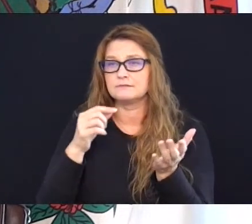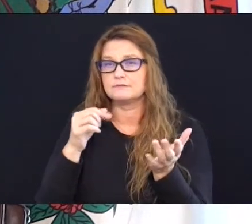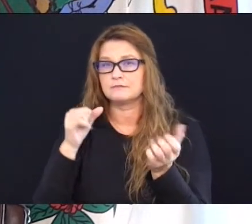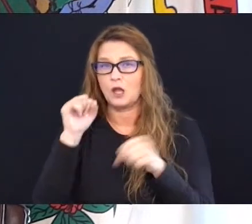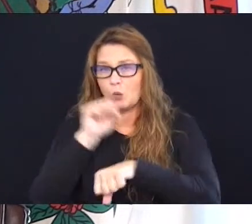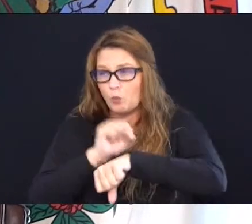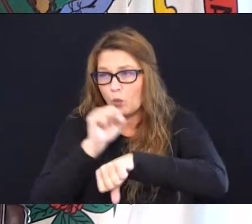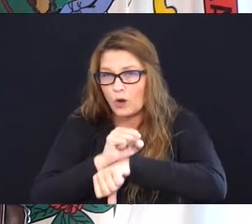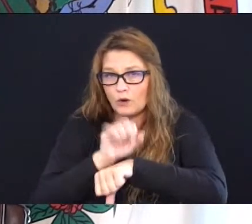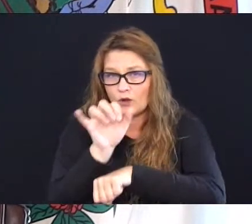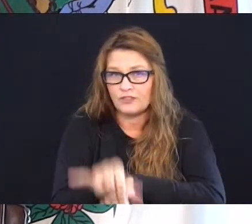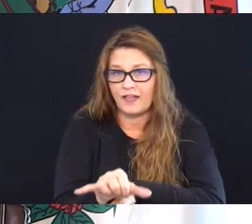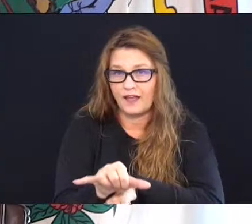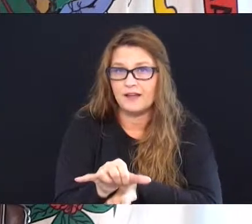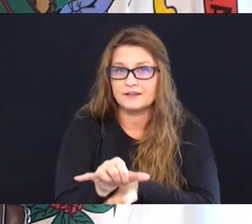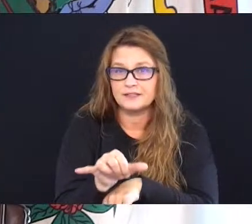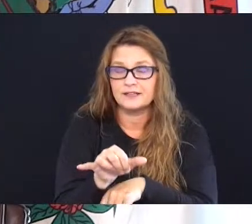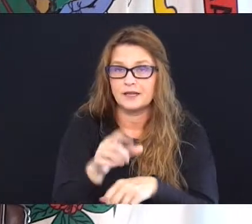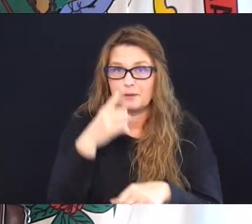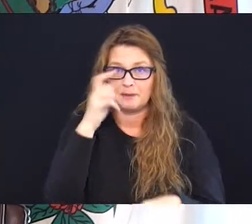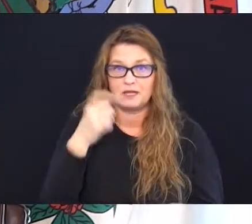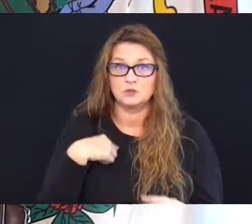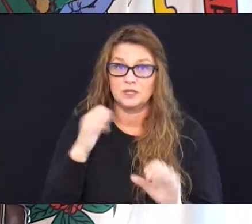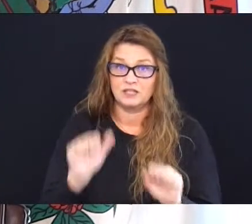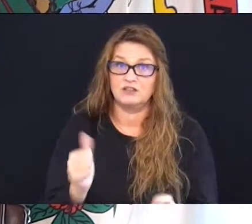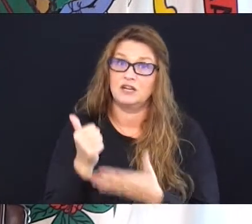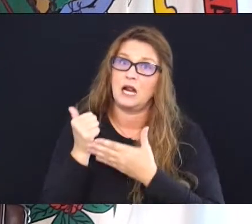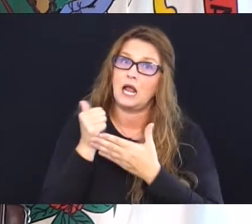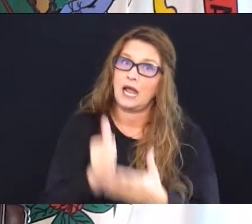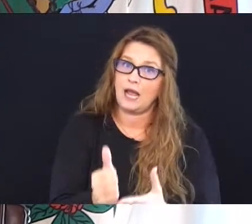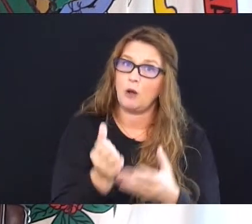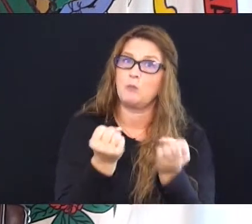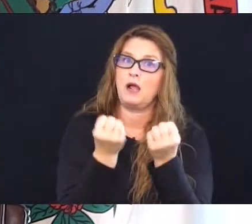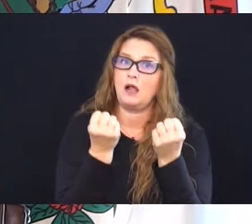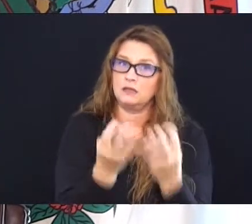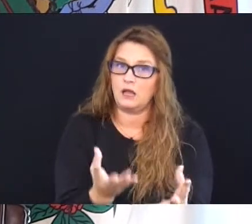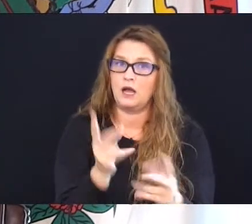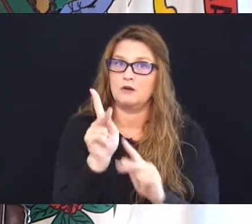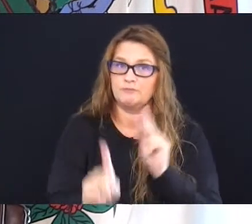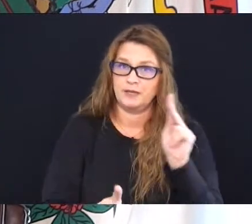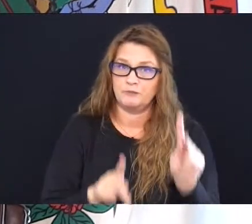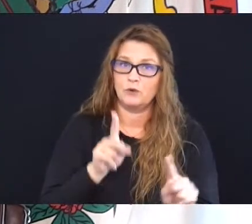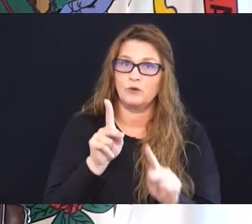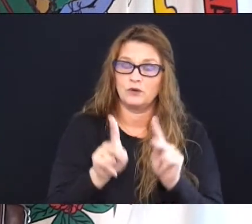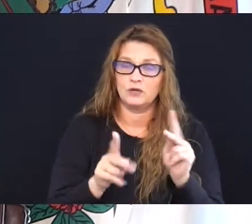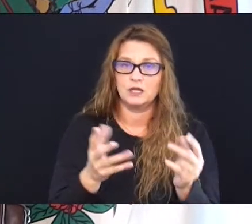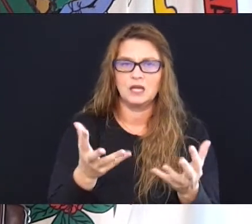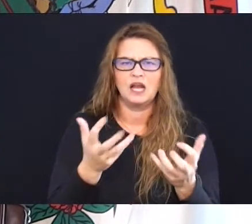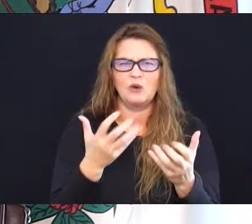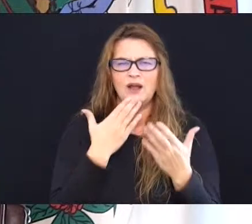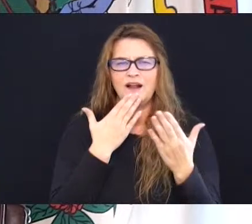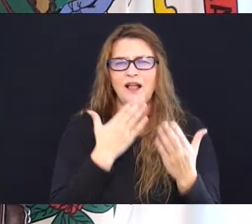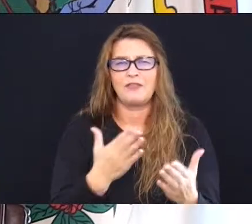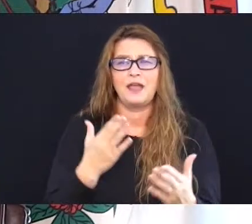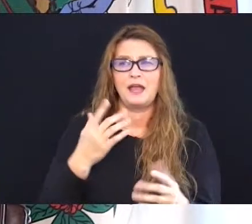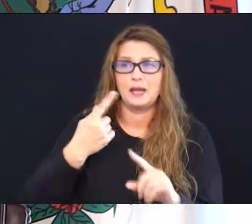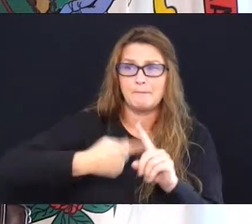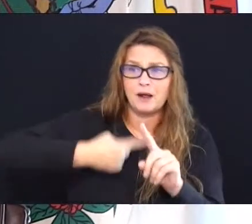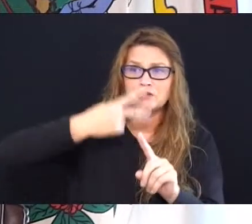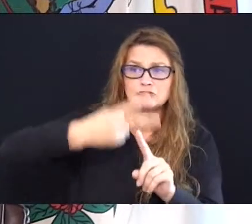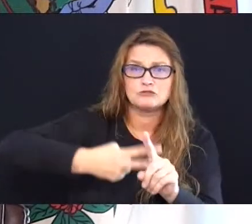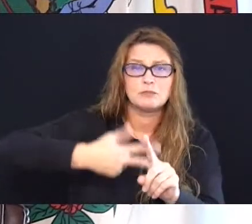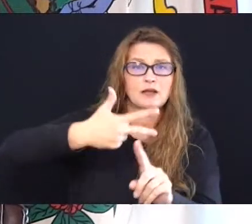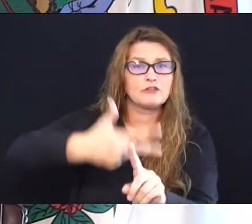some and work on it a lot, because we can help a lot of people. And I absolutely think, in the months ahead, we'll